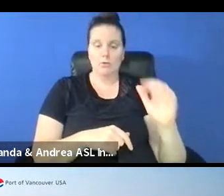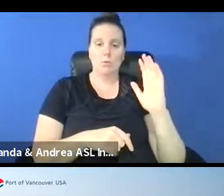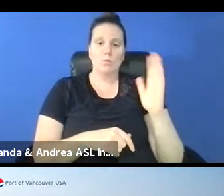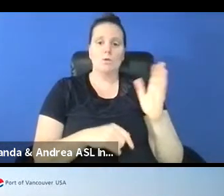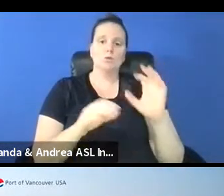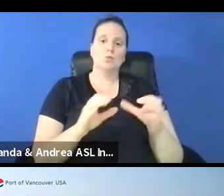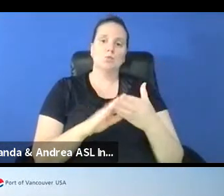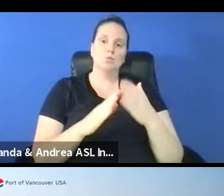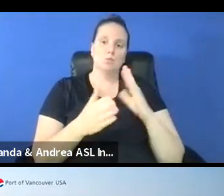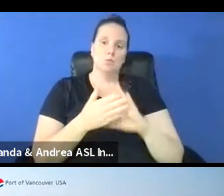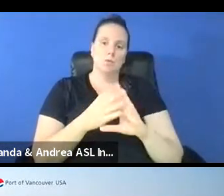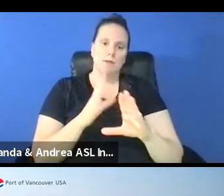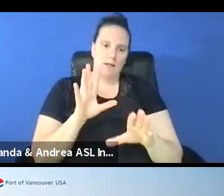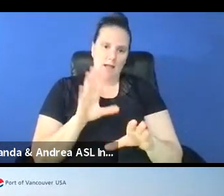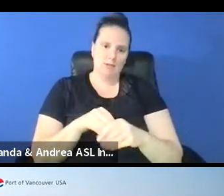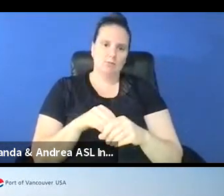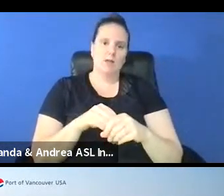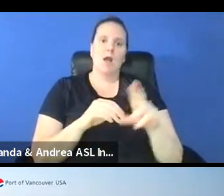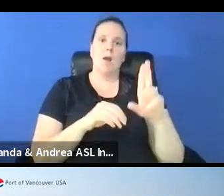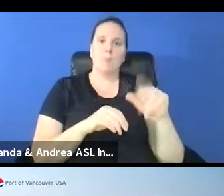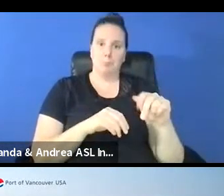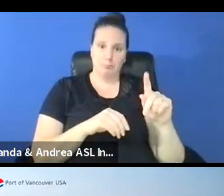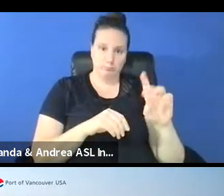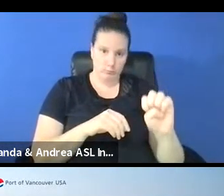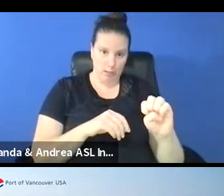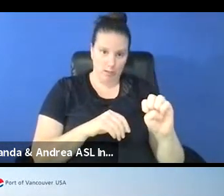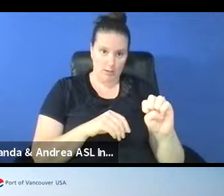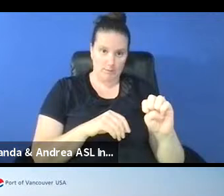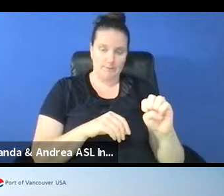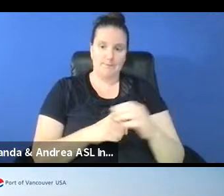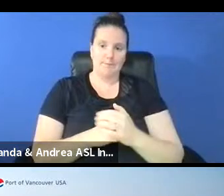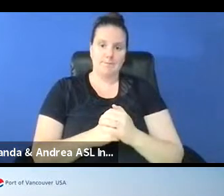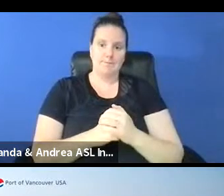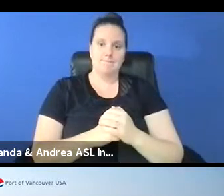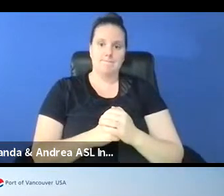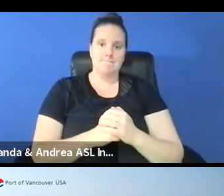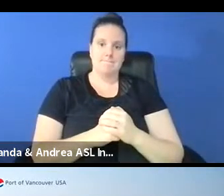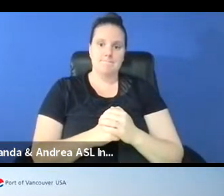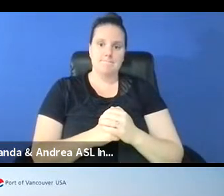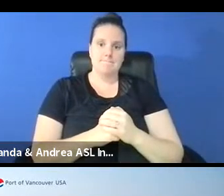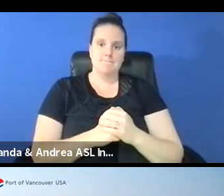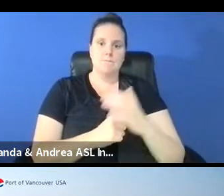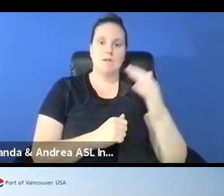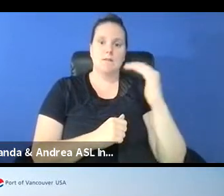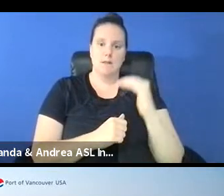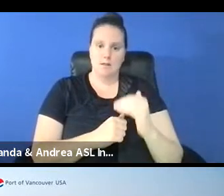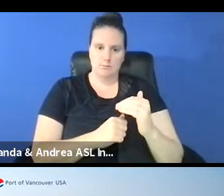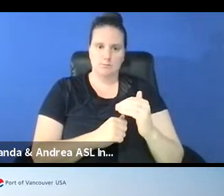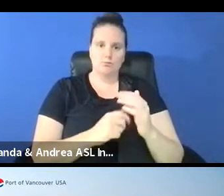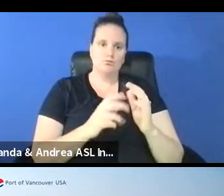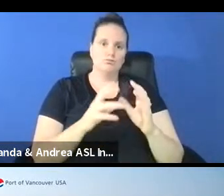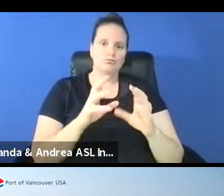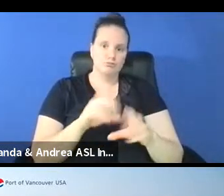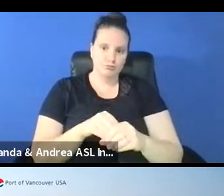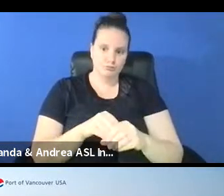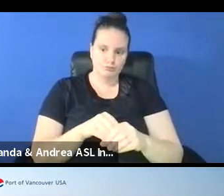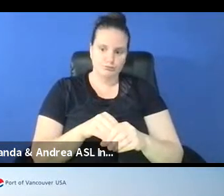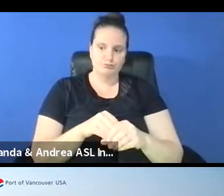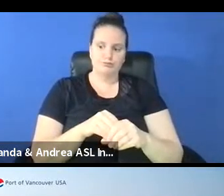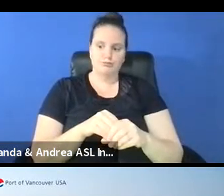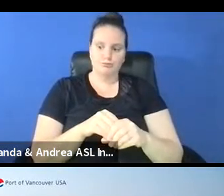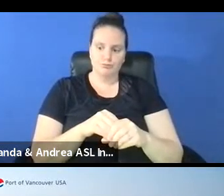a community engagement update. And then we're going to dig in on our